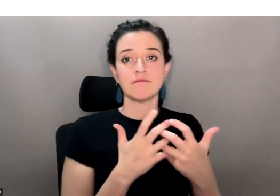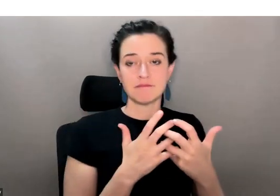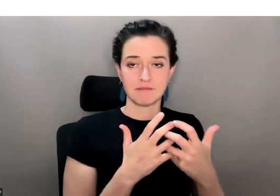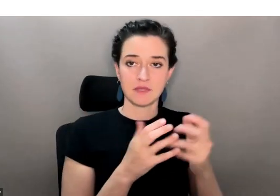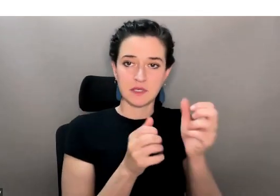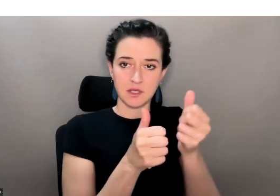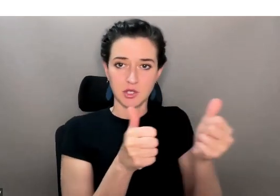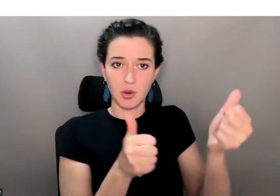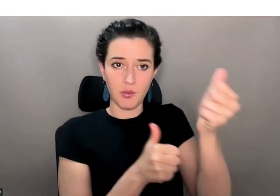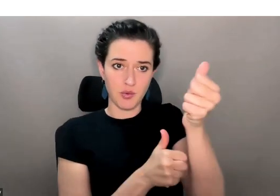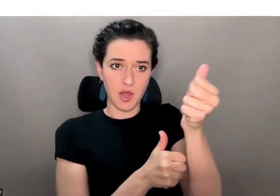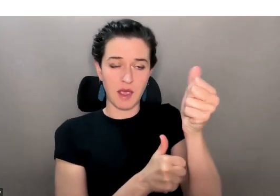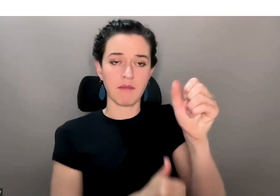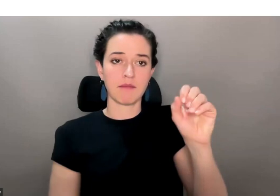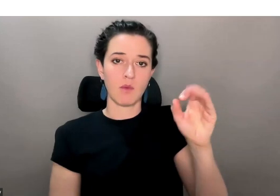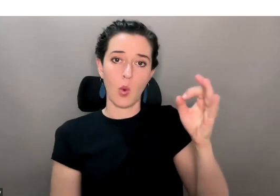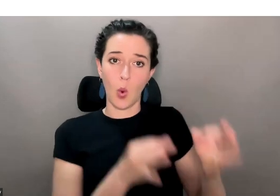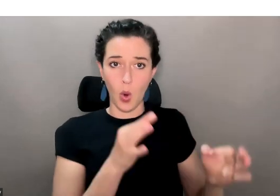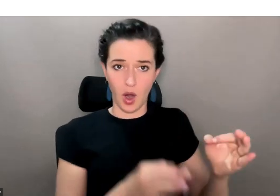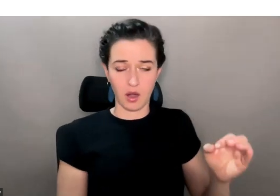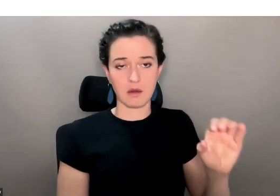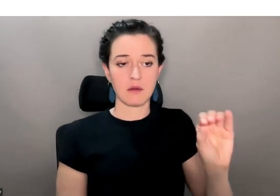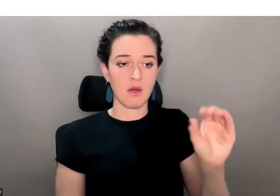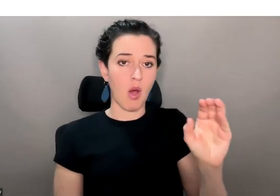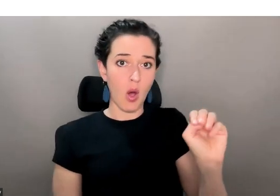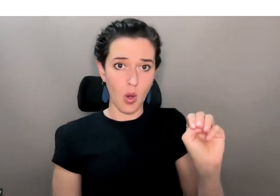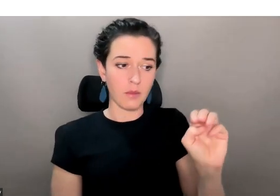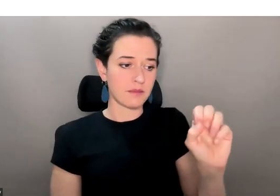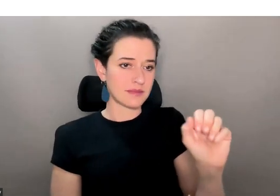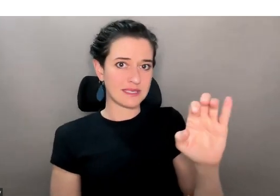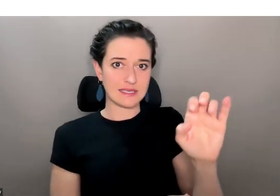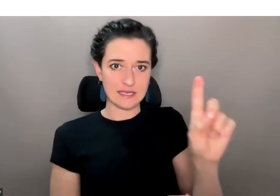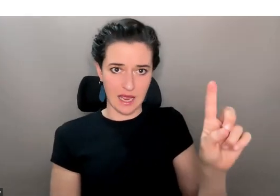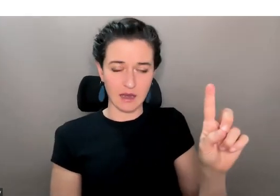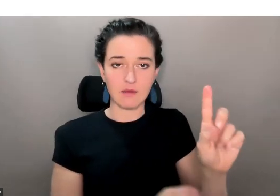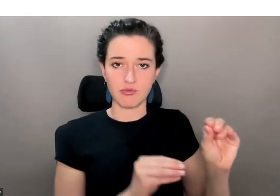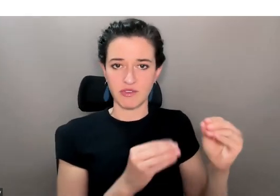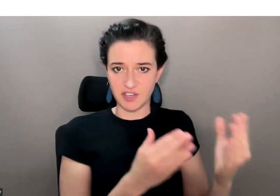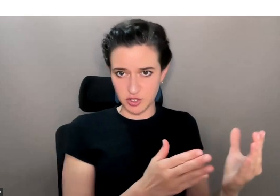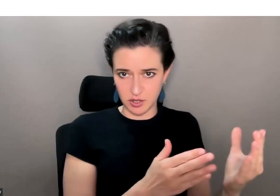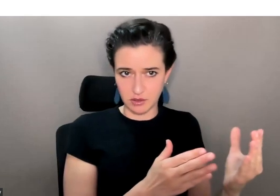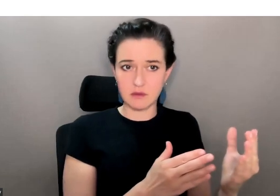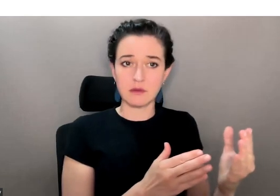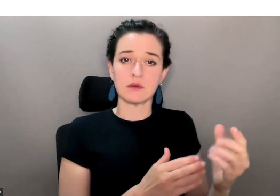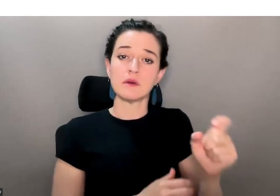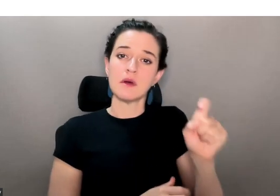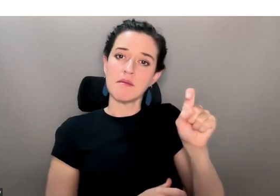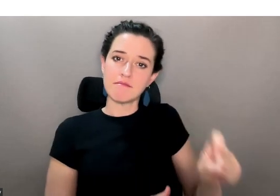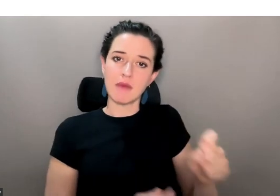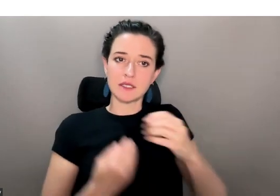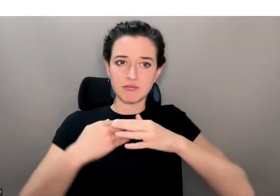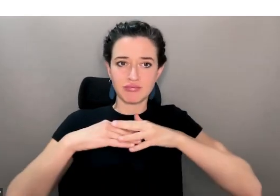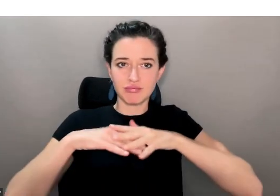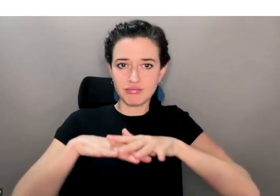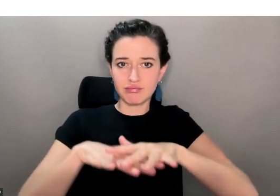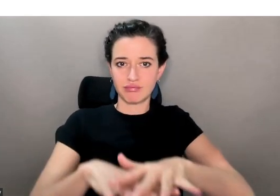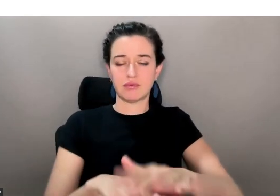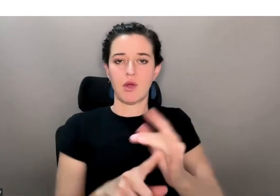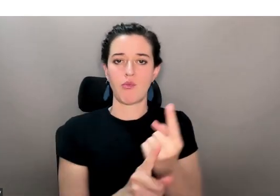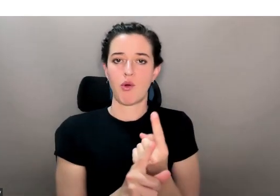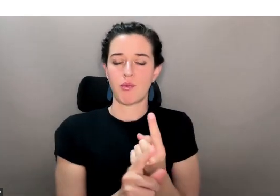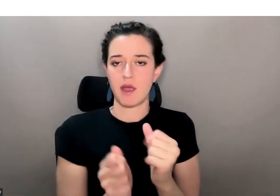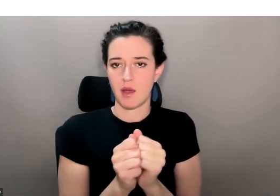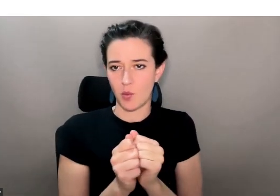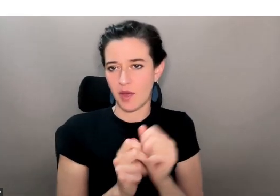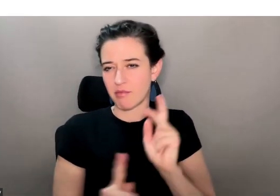and other significant court decisions, and clarifies that services must be provided in the most integrated setting appropriate to the needs of individuals